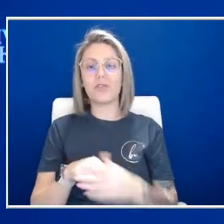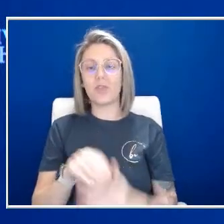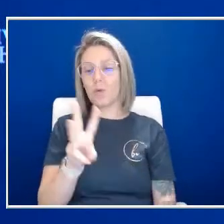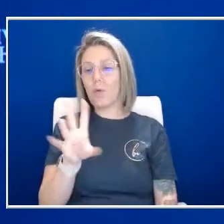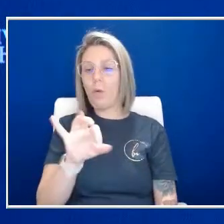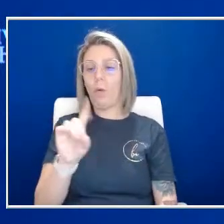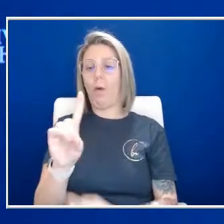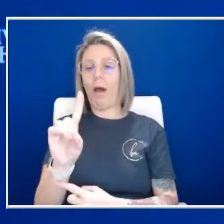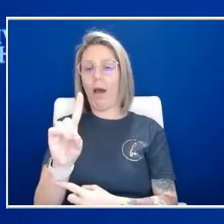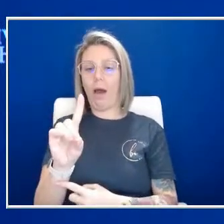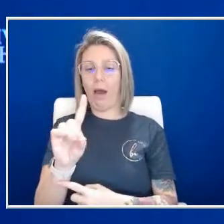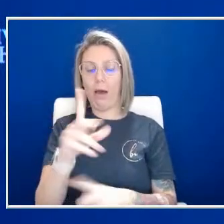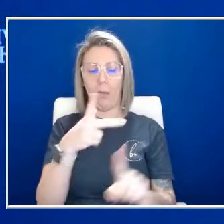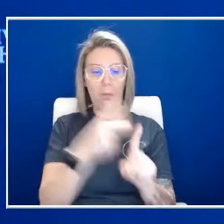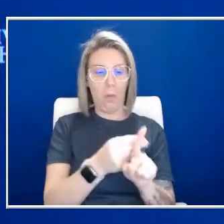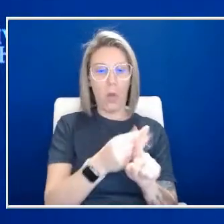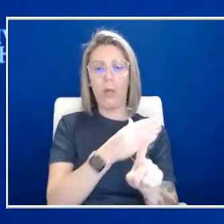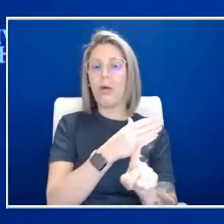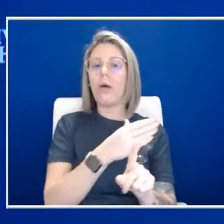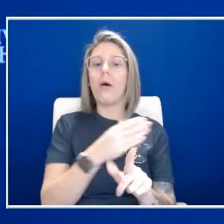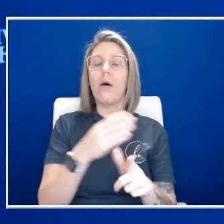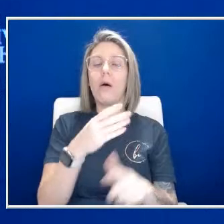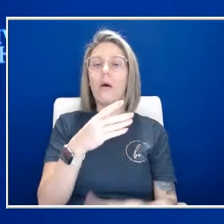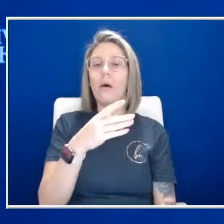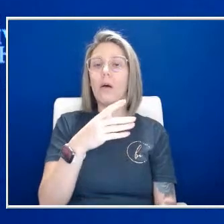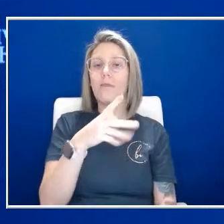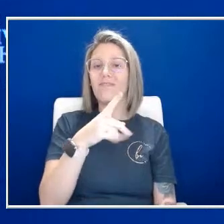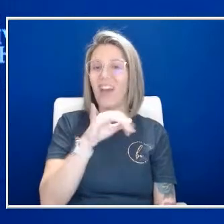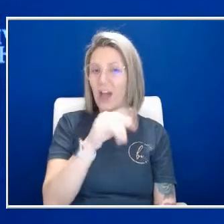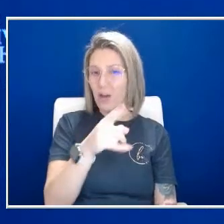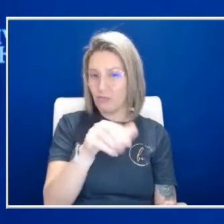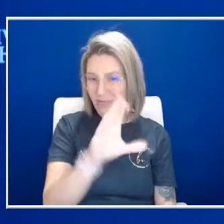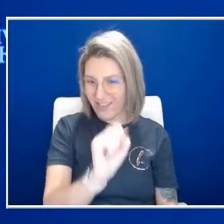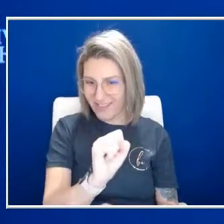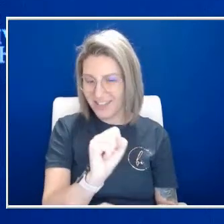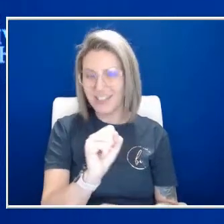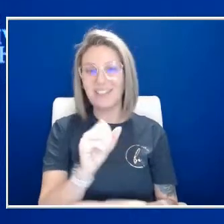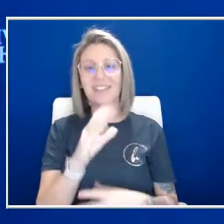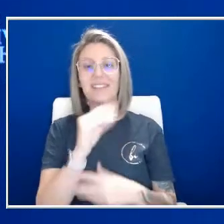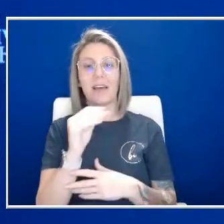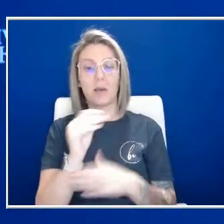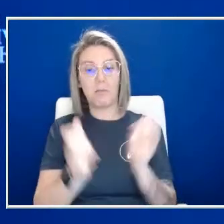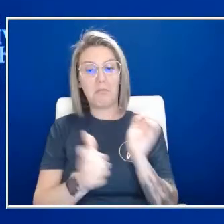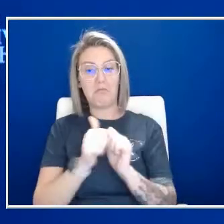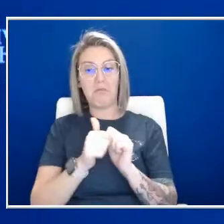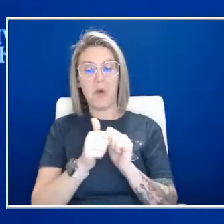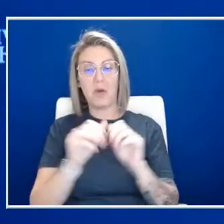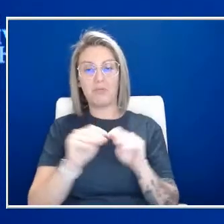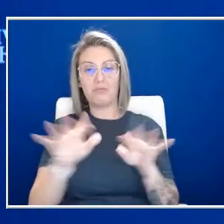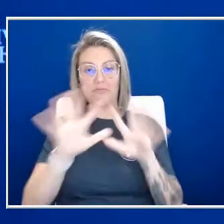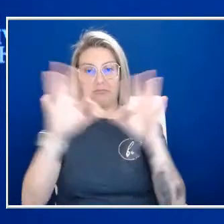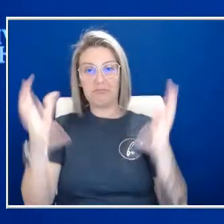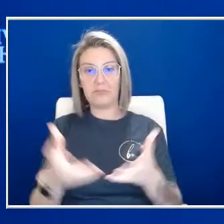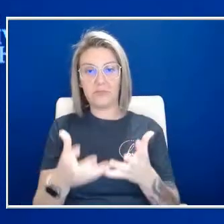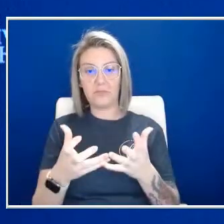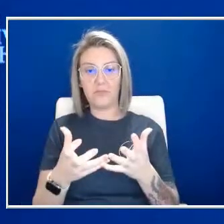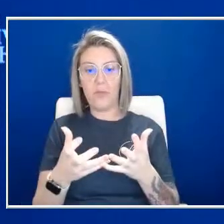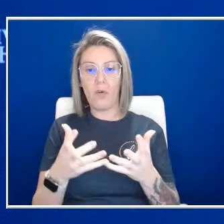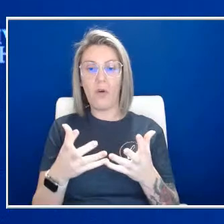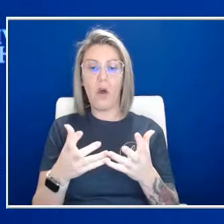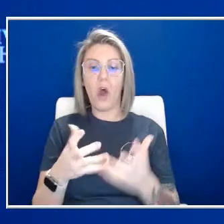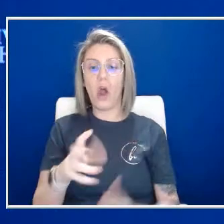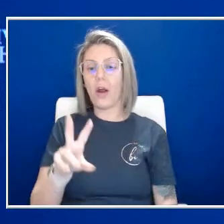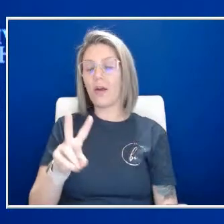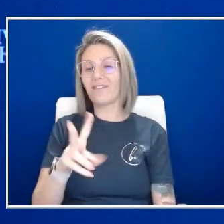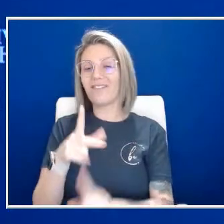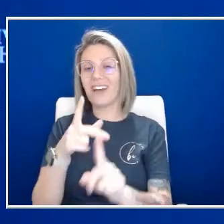vaccine-derived poliovirus as well. The vast majority around the world continue to be the vaccine-derived, but